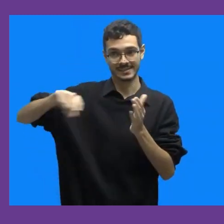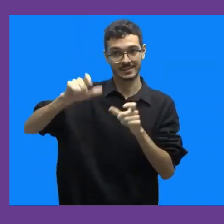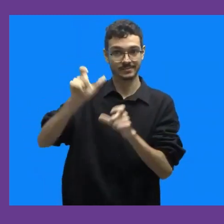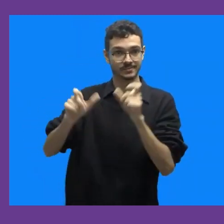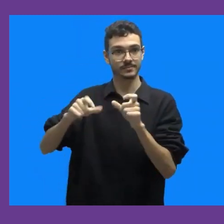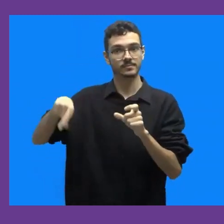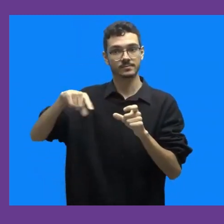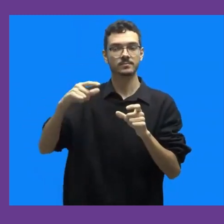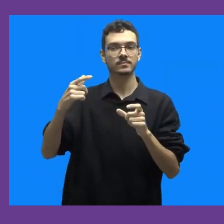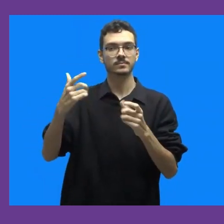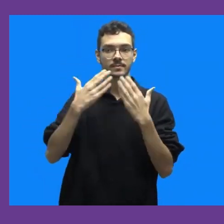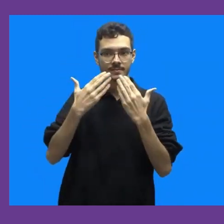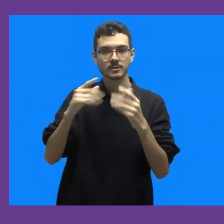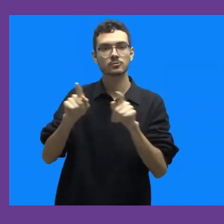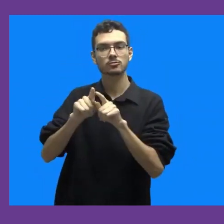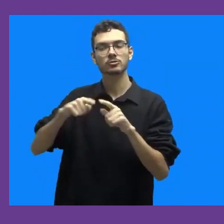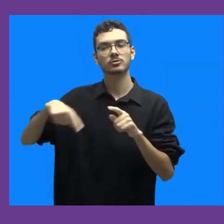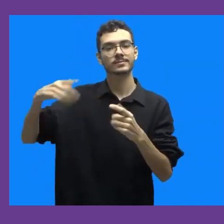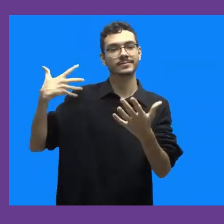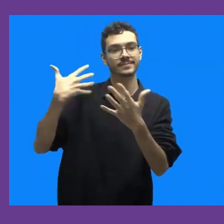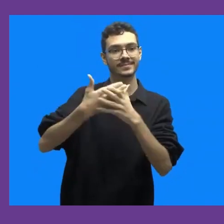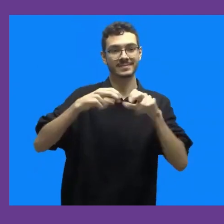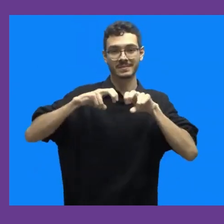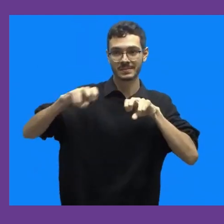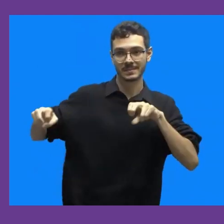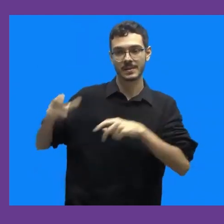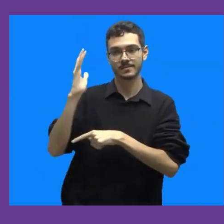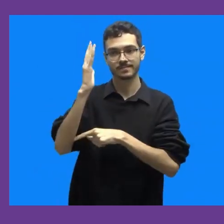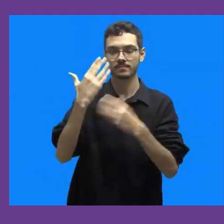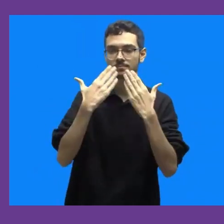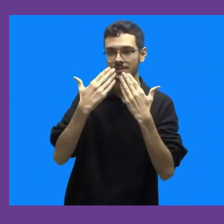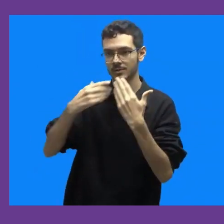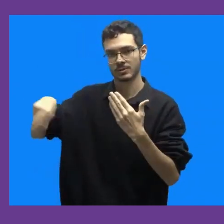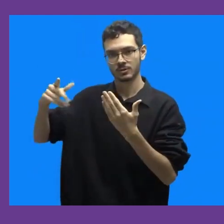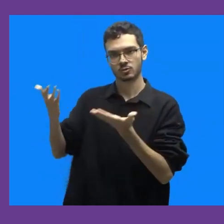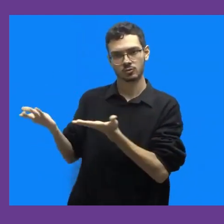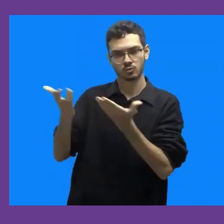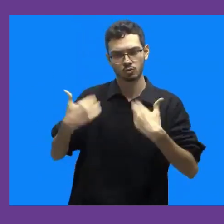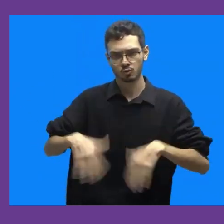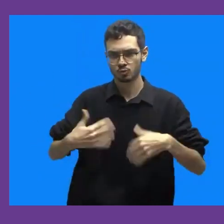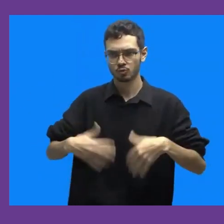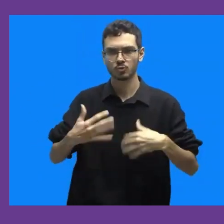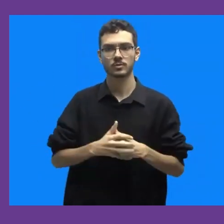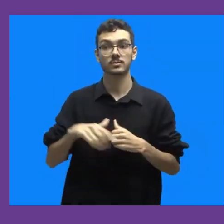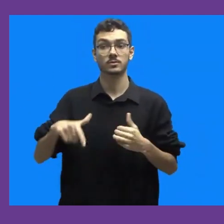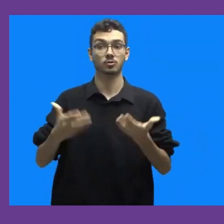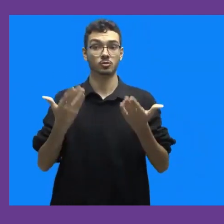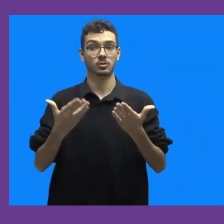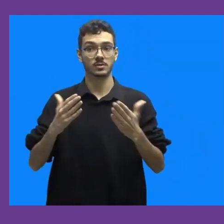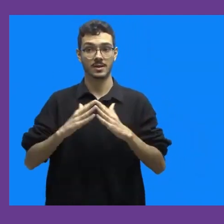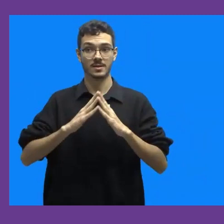Today's session was highlighted not only the strides we've made, but also the work that we have